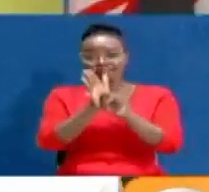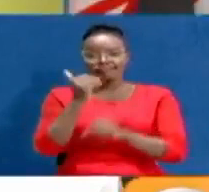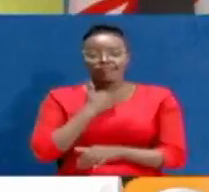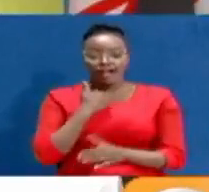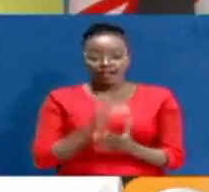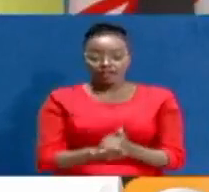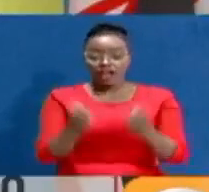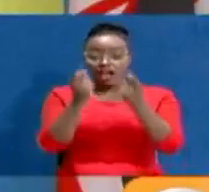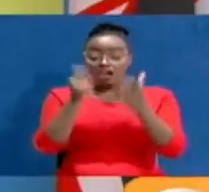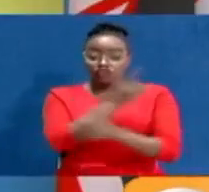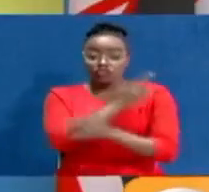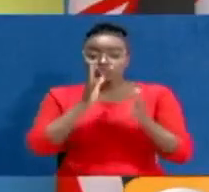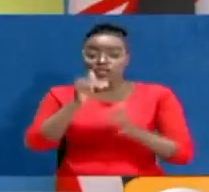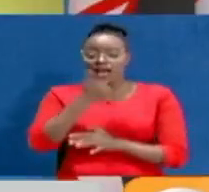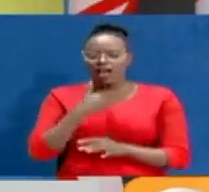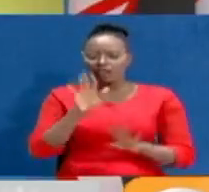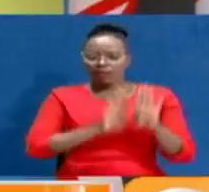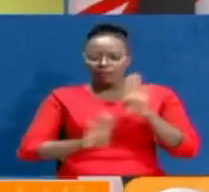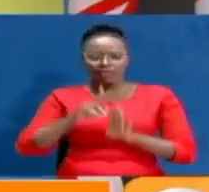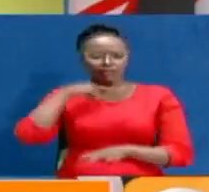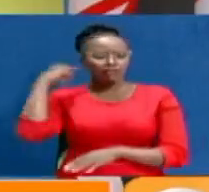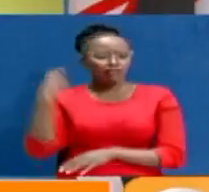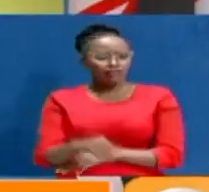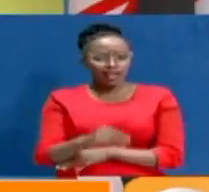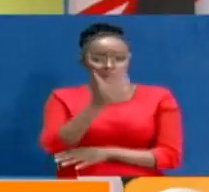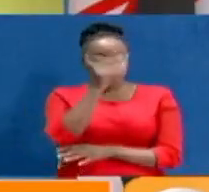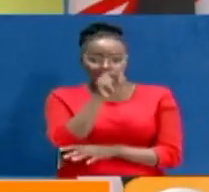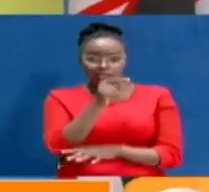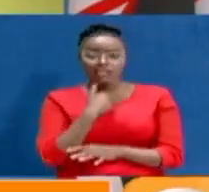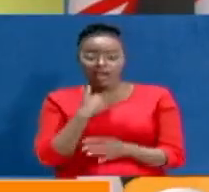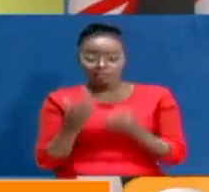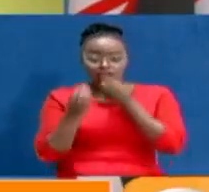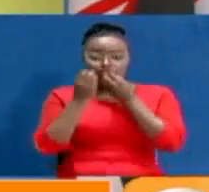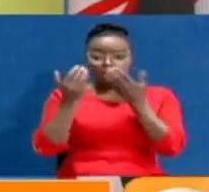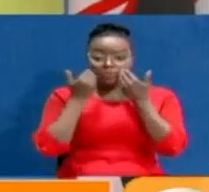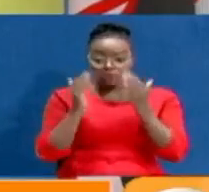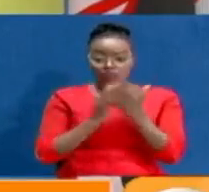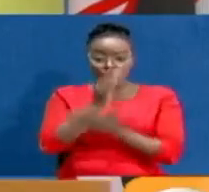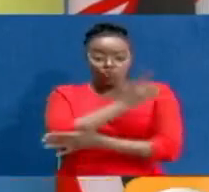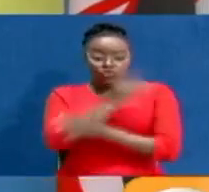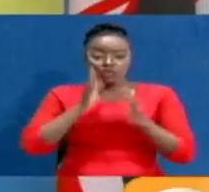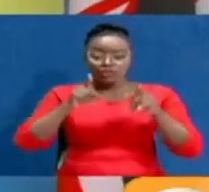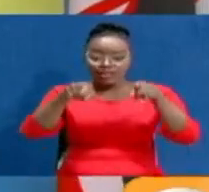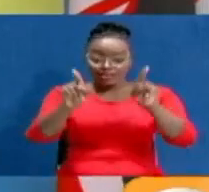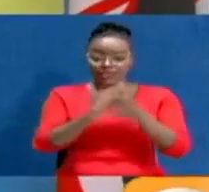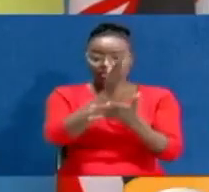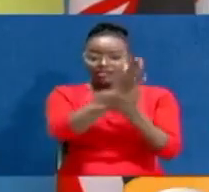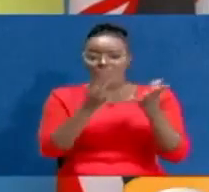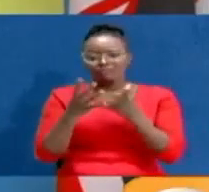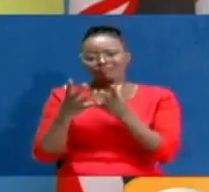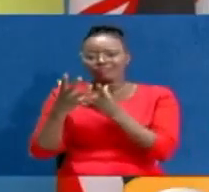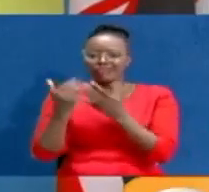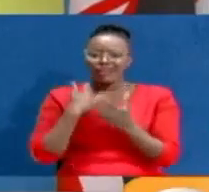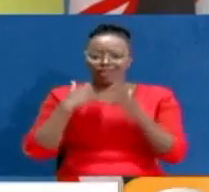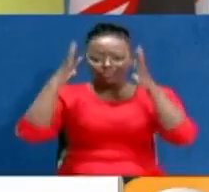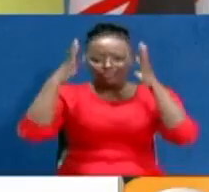COVID-19. There are a few doctors who are behaving very strangely, and this has been brought to attention by the doctors themselves. Some go to the